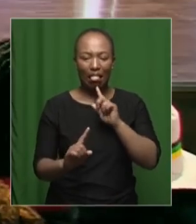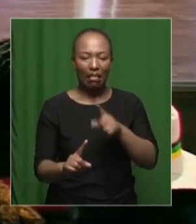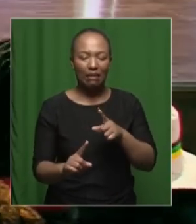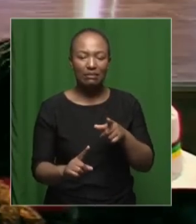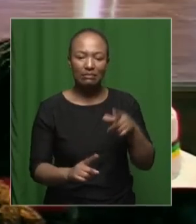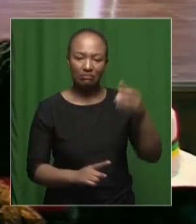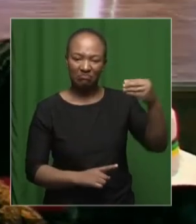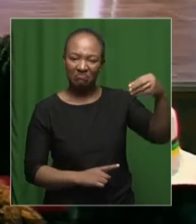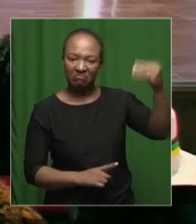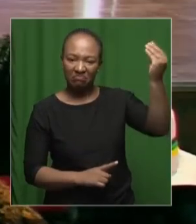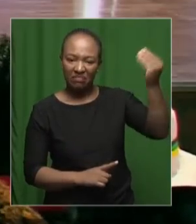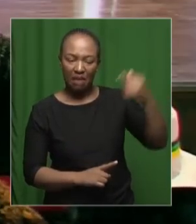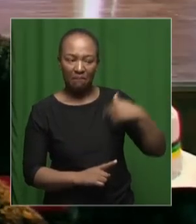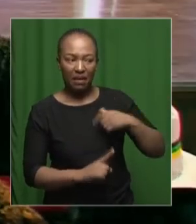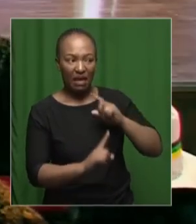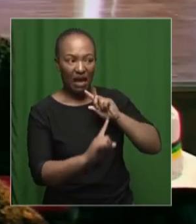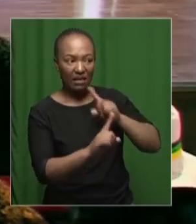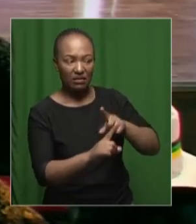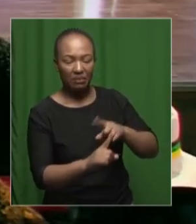elder.